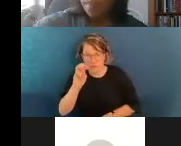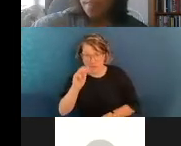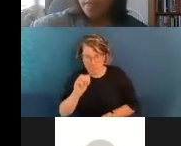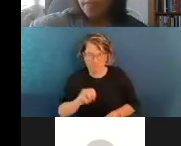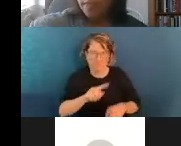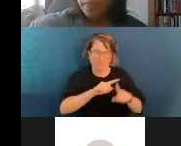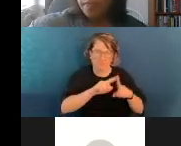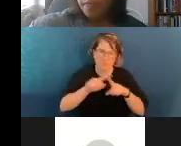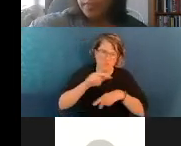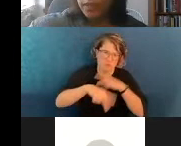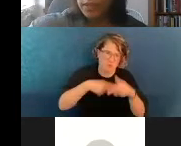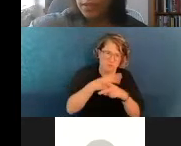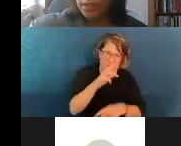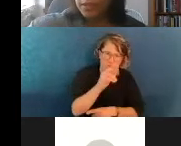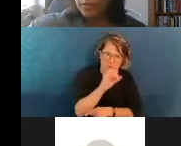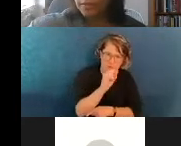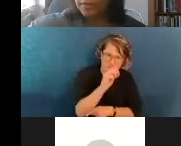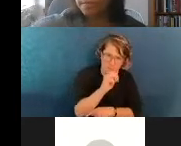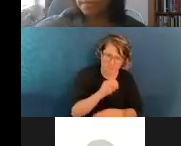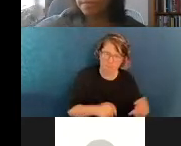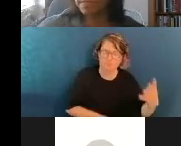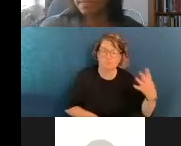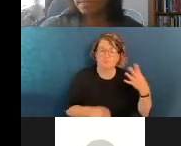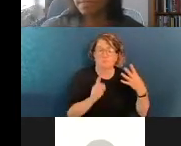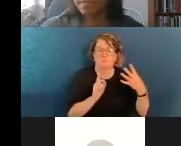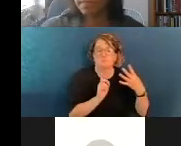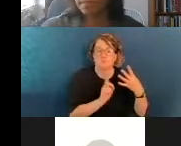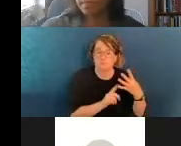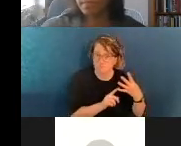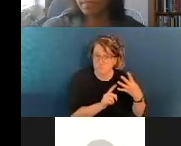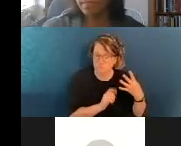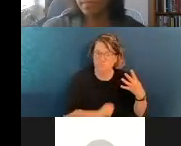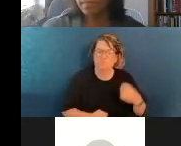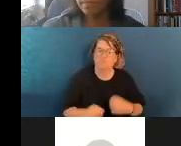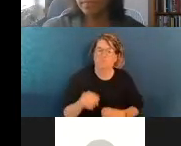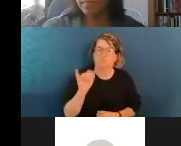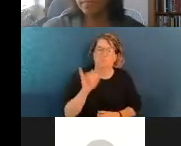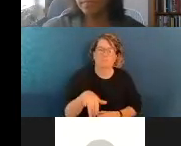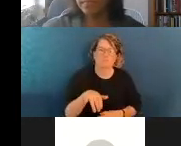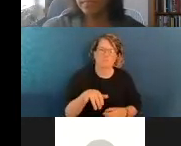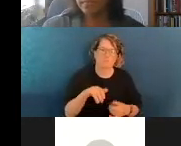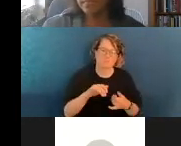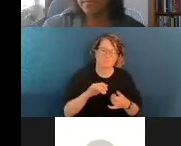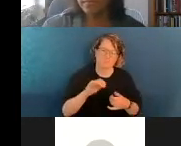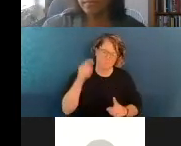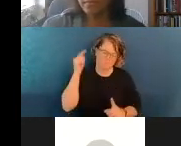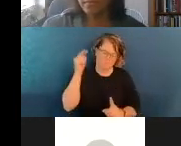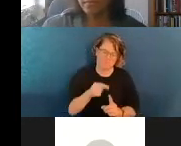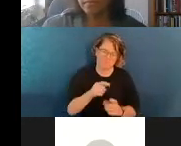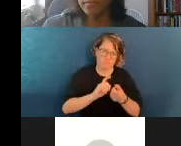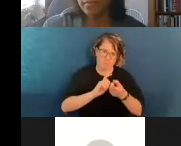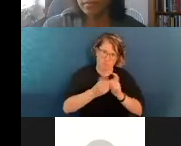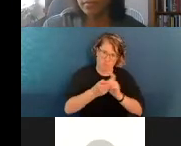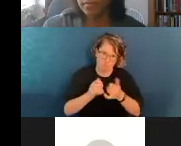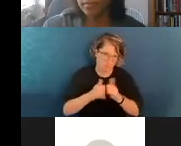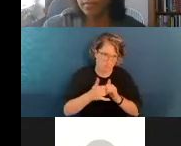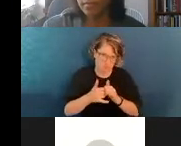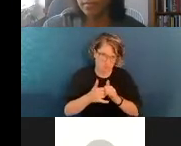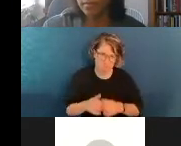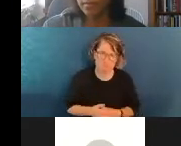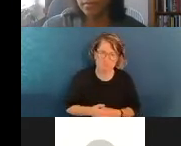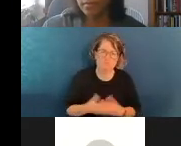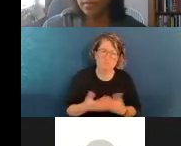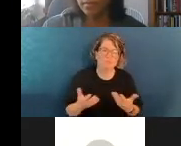Then finally, Module 4 is all about getting to change. So there's a lot of work around communication